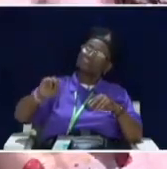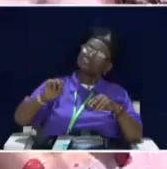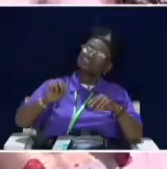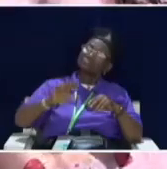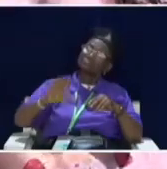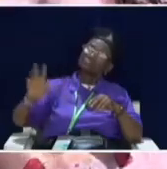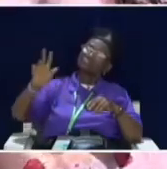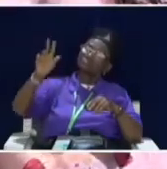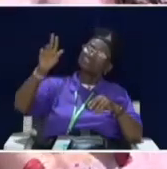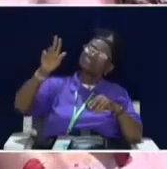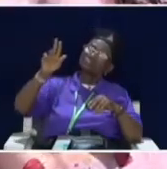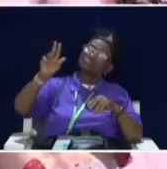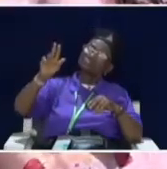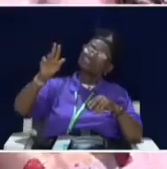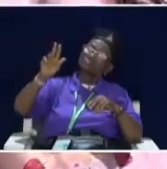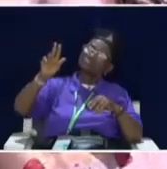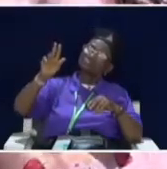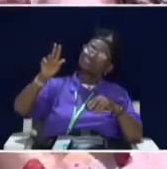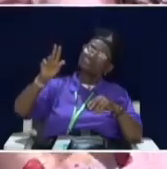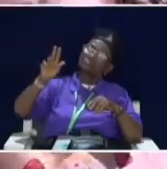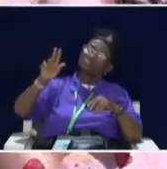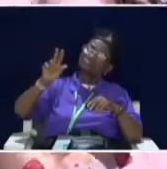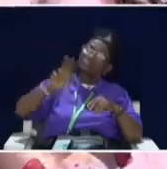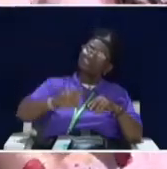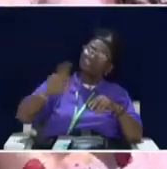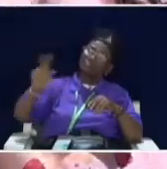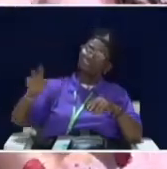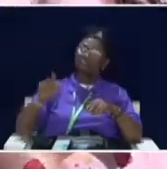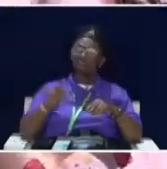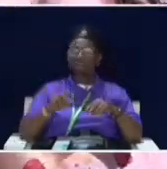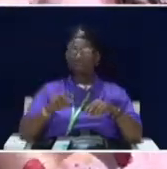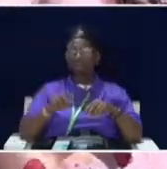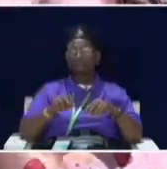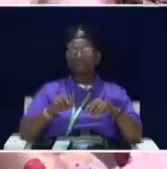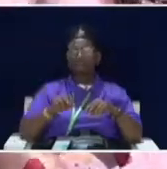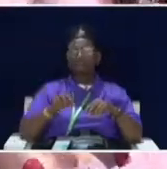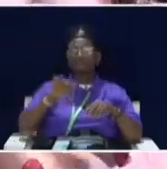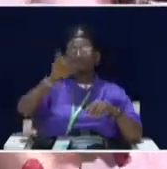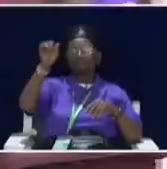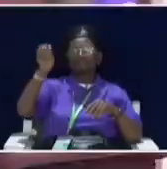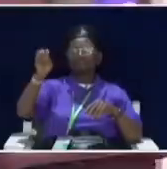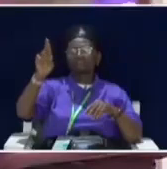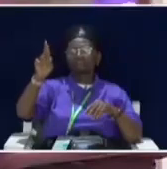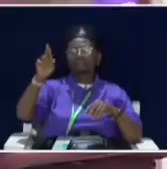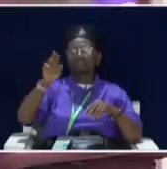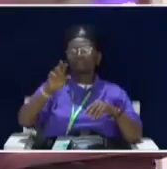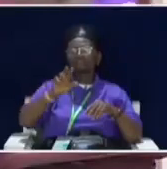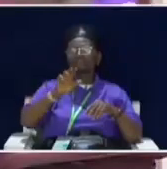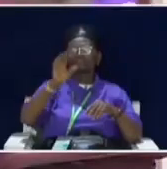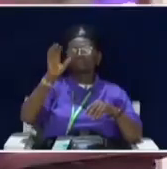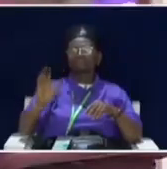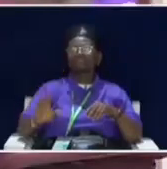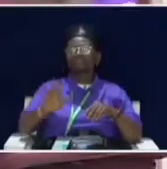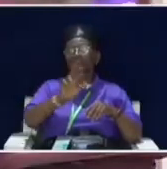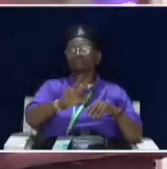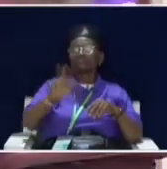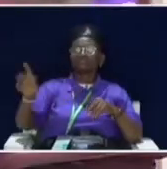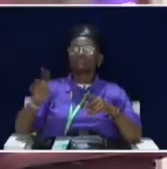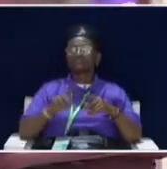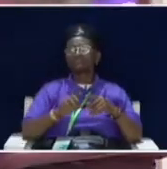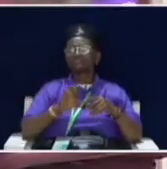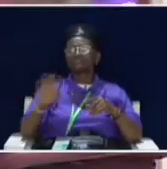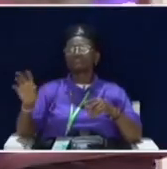logbon ese iketa. Jeremiah 33 verse 3. Iwe Jeremiah ori iketa le logbon ese iketa.